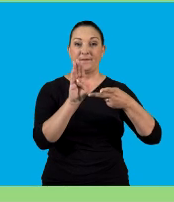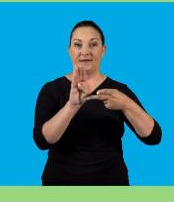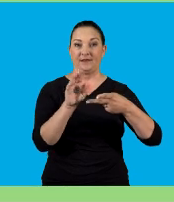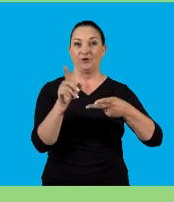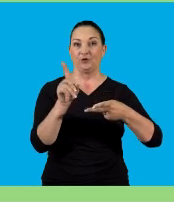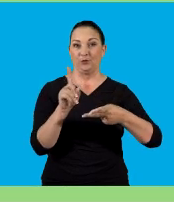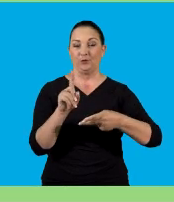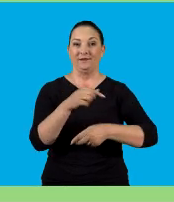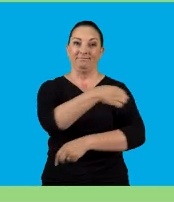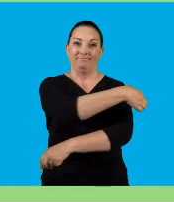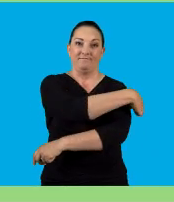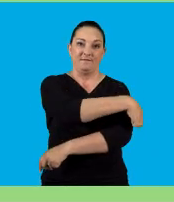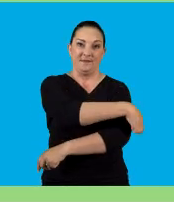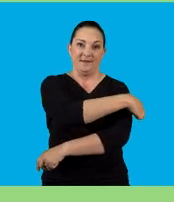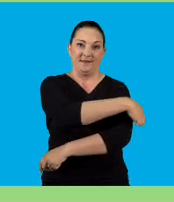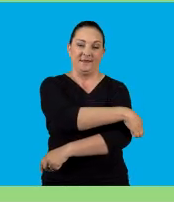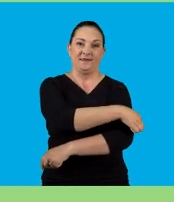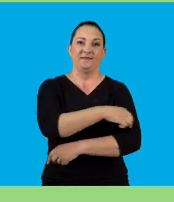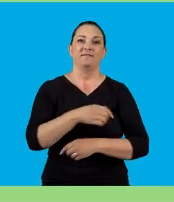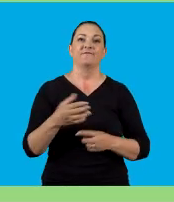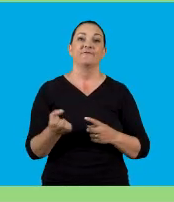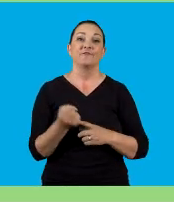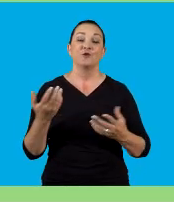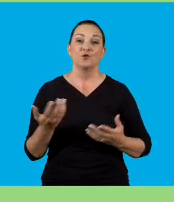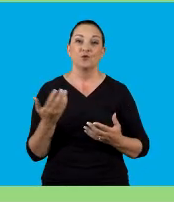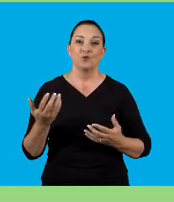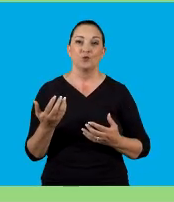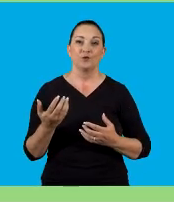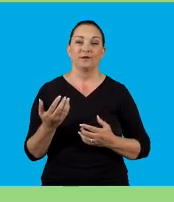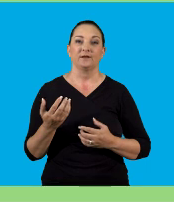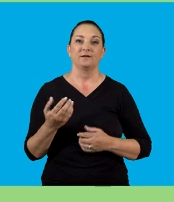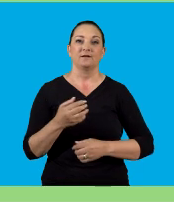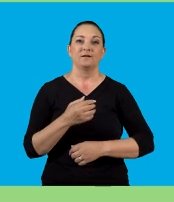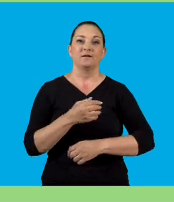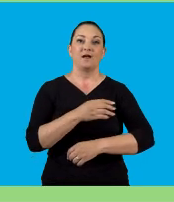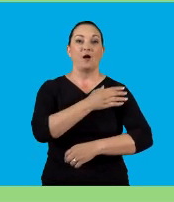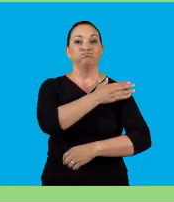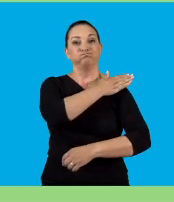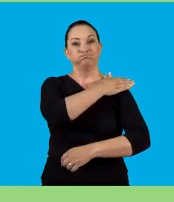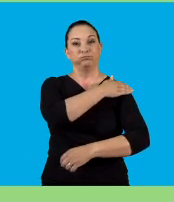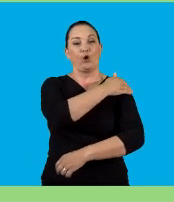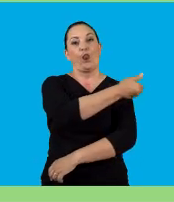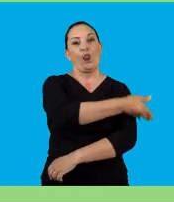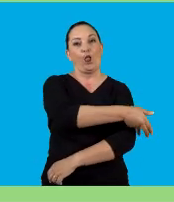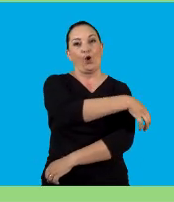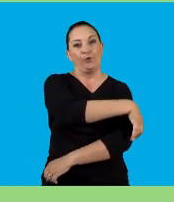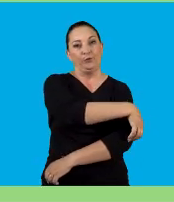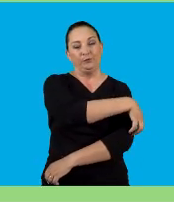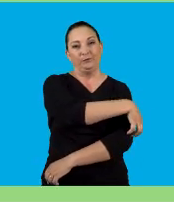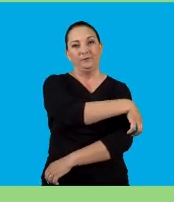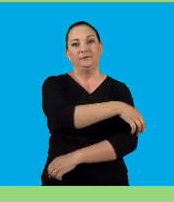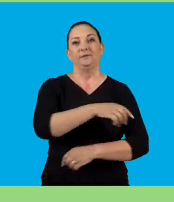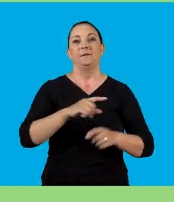B, those are our triceps. They are found in the lower part of the upper arm and